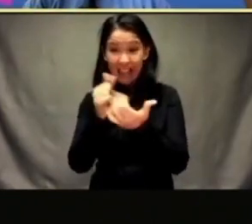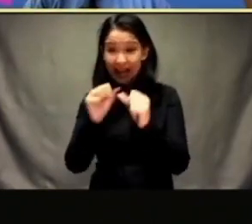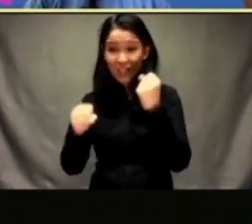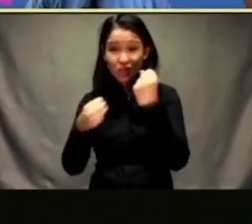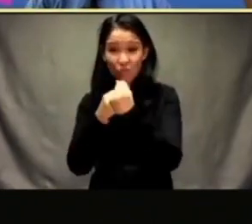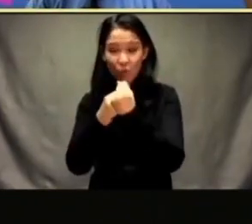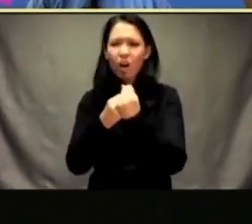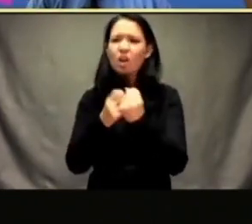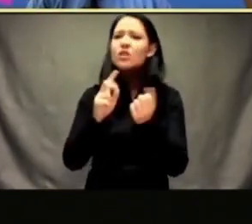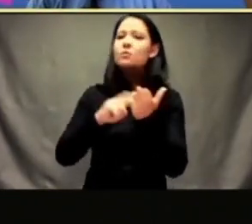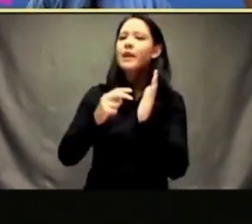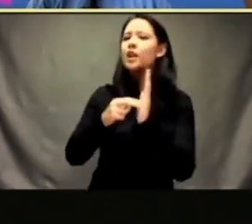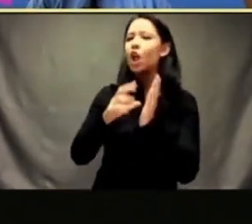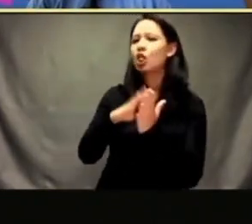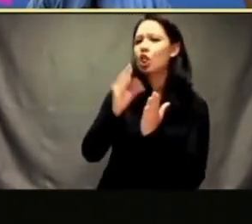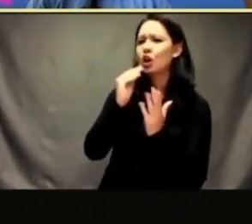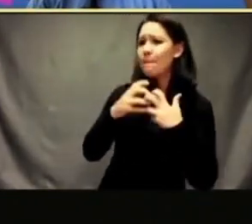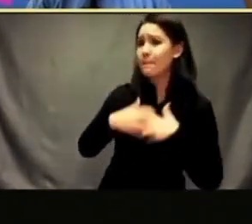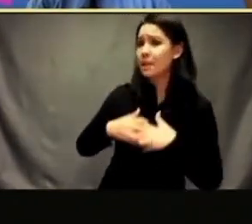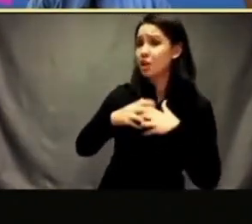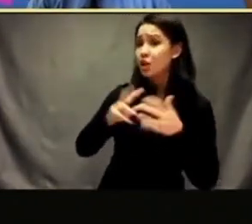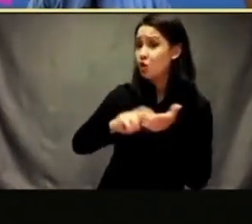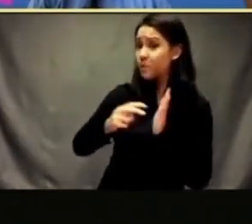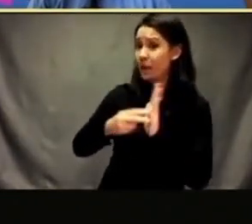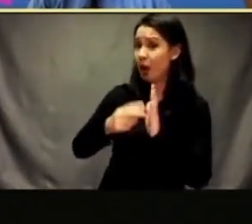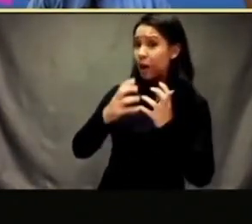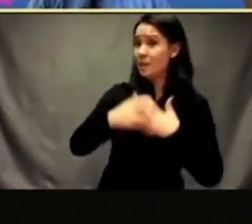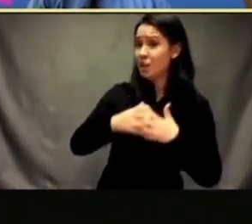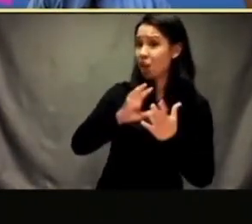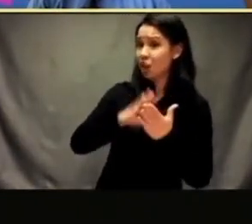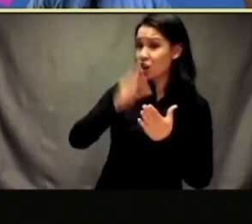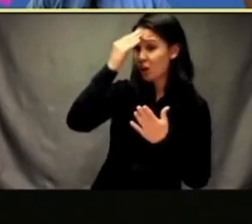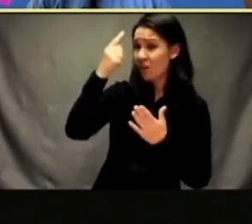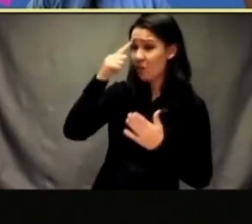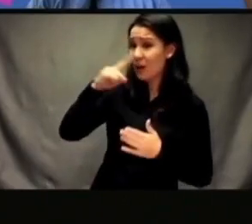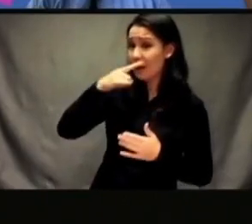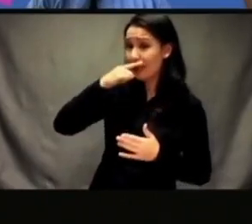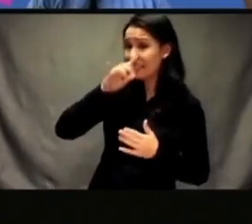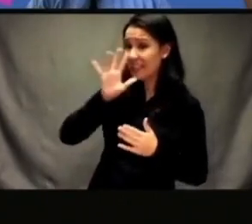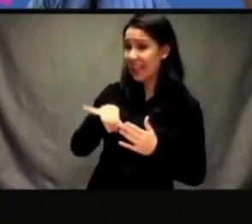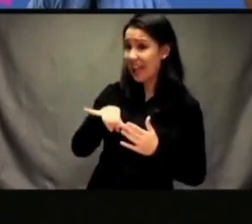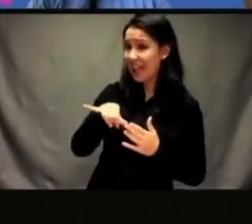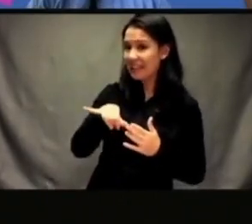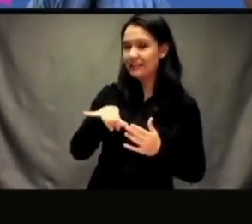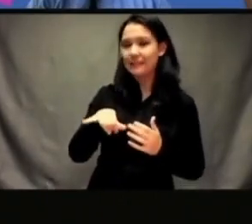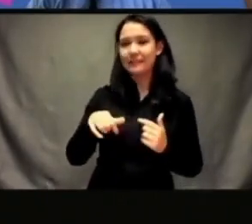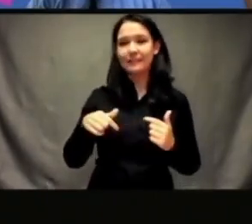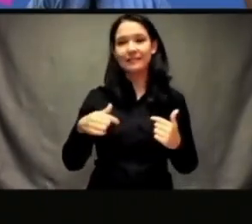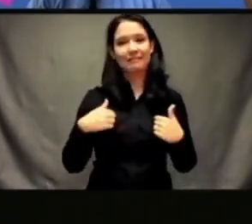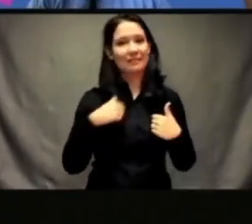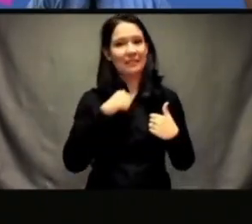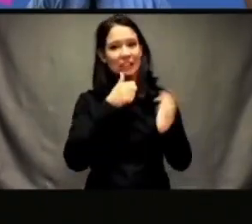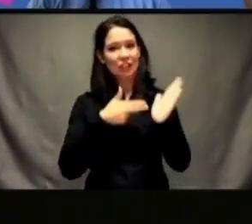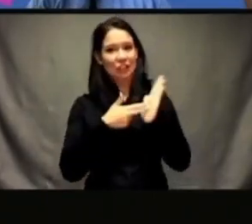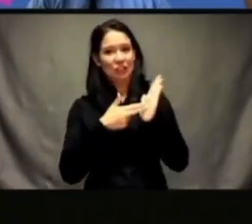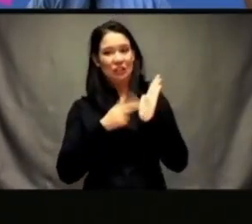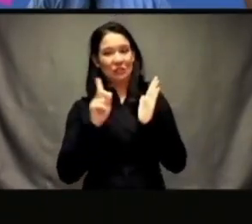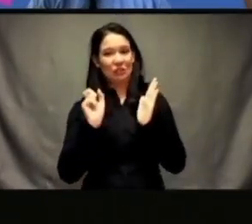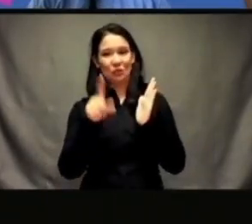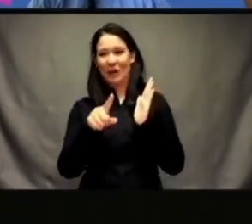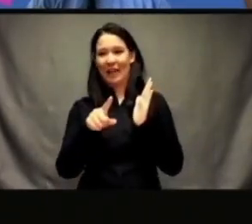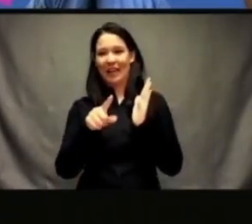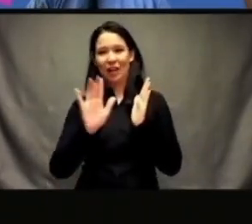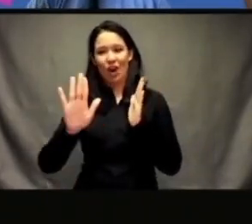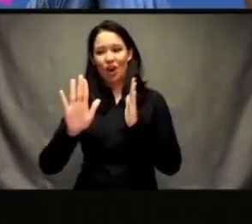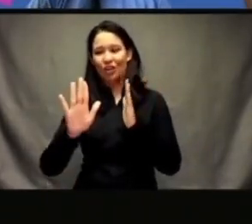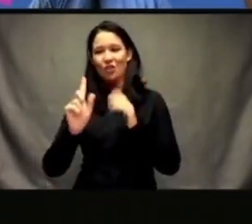When you talk about Learning Machine, are we talking about machine learning for kids? So I'm not certain. I was reading her question